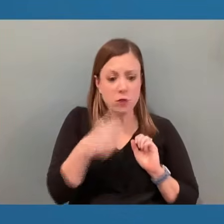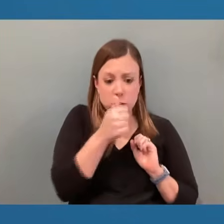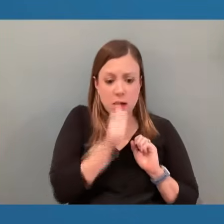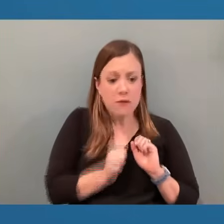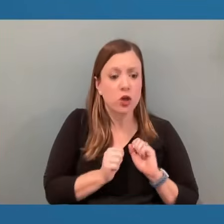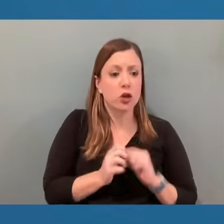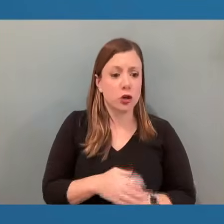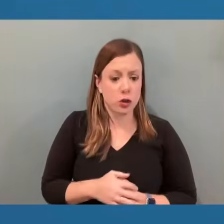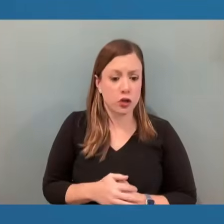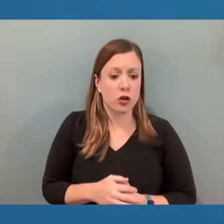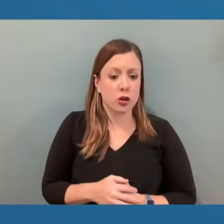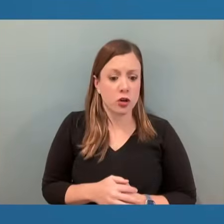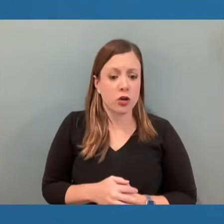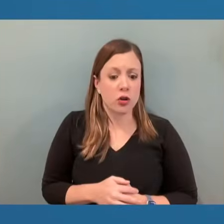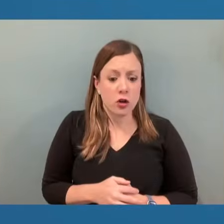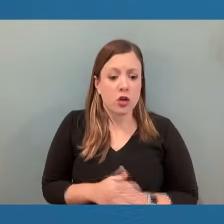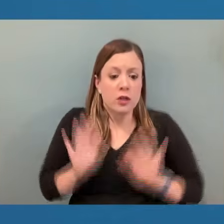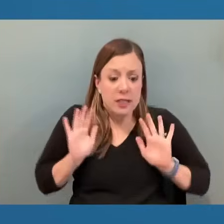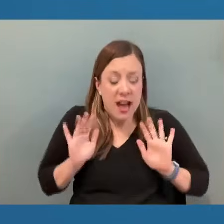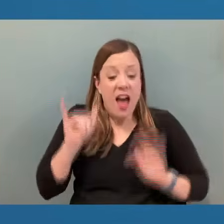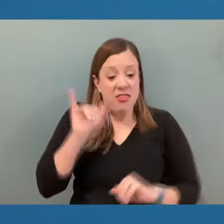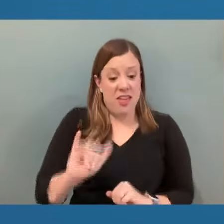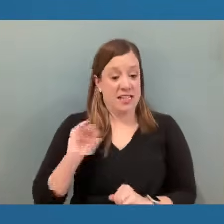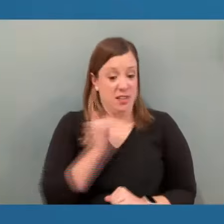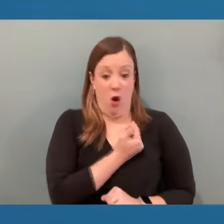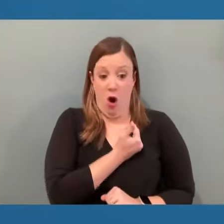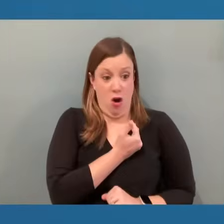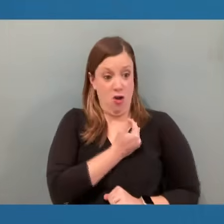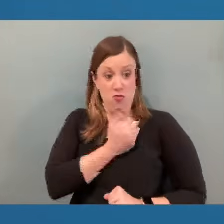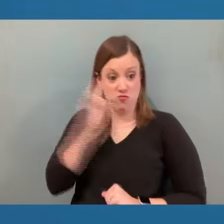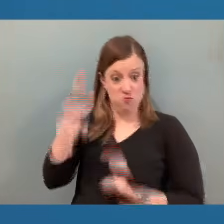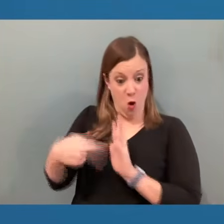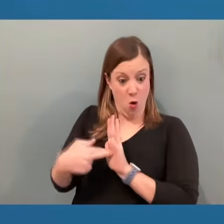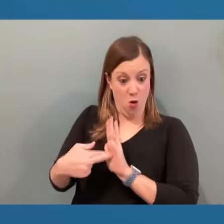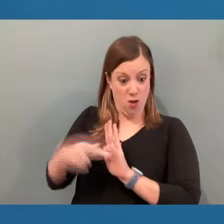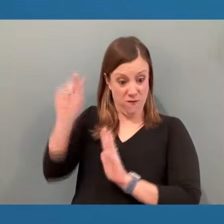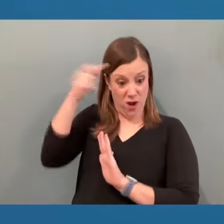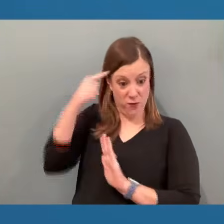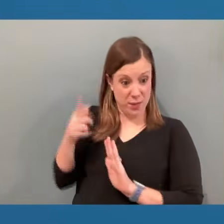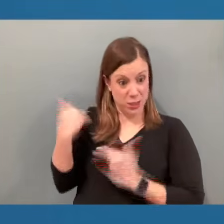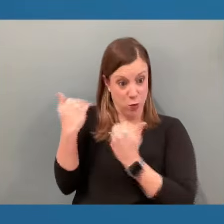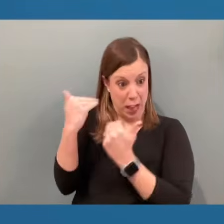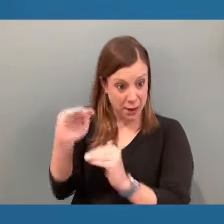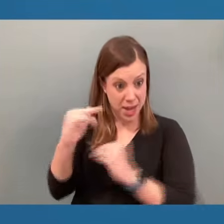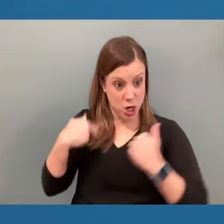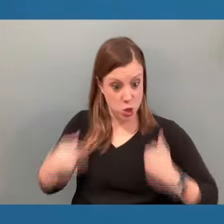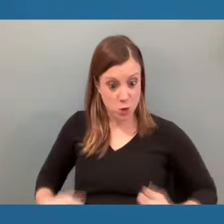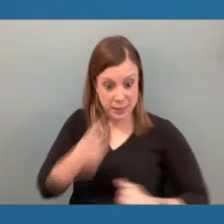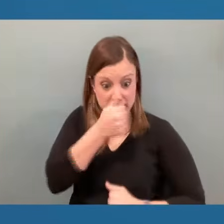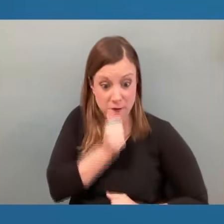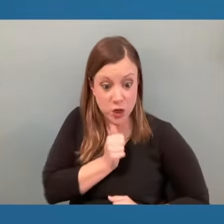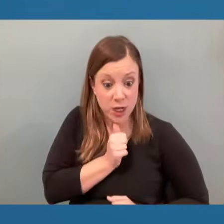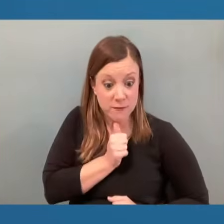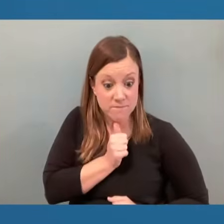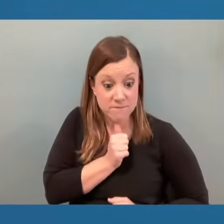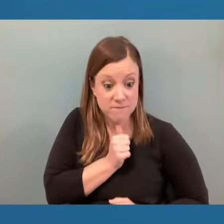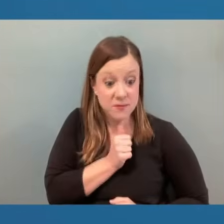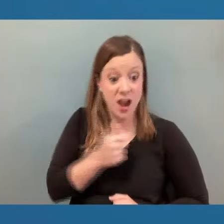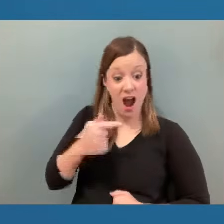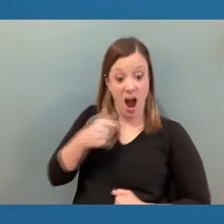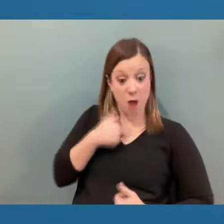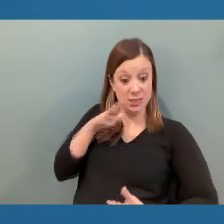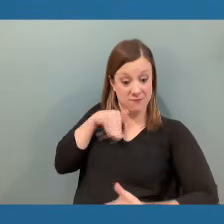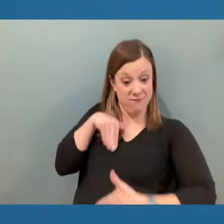this effort and first got involved through the AIDS HIV community. There was a group called the